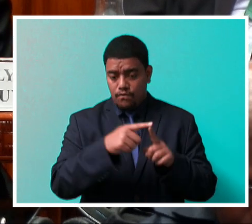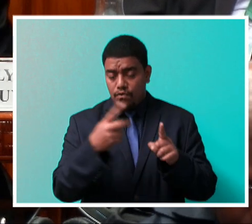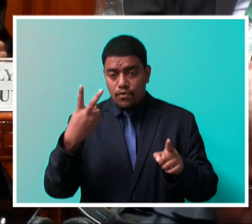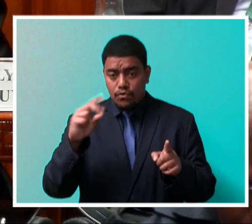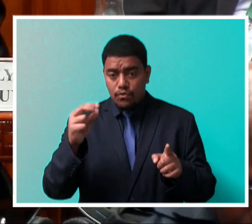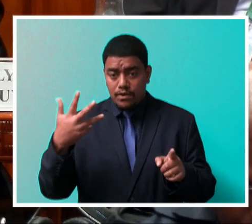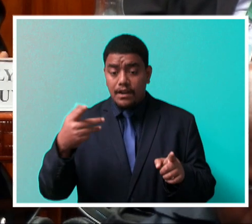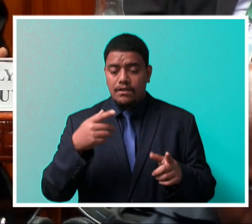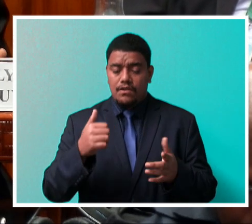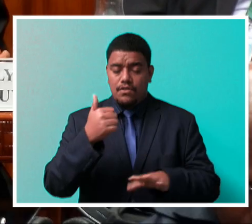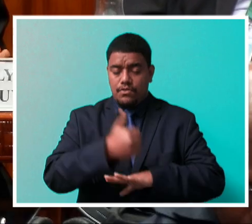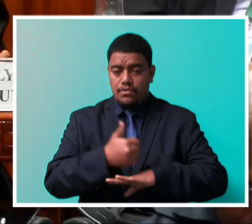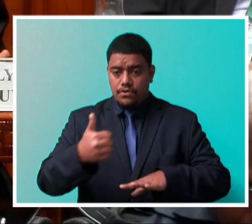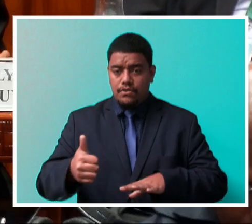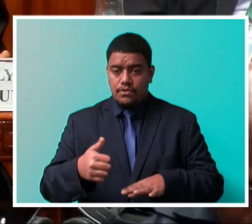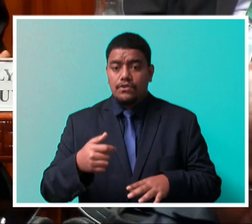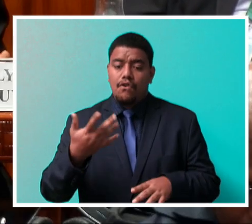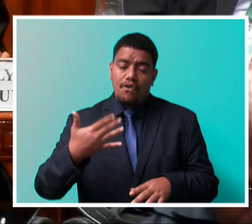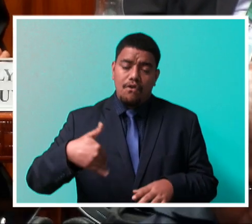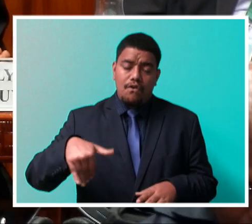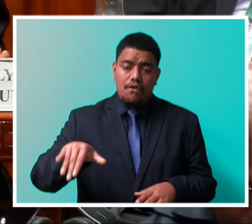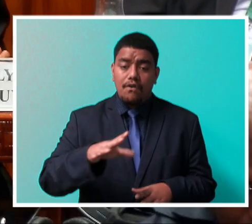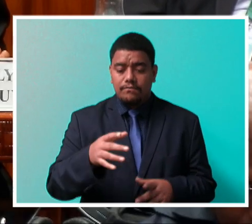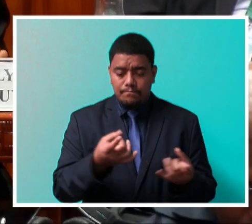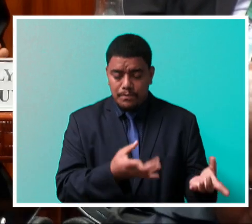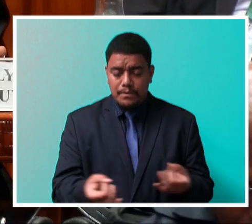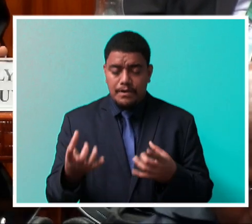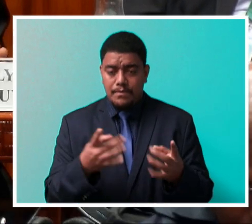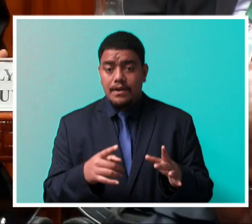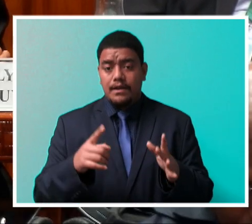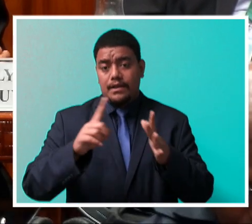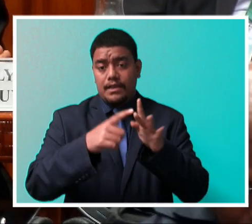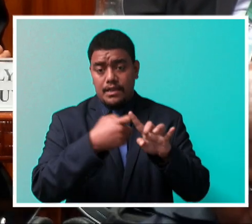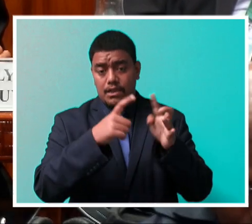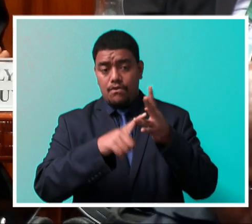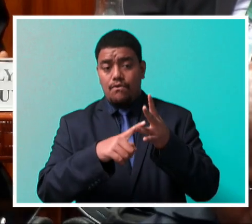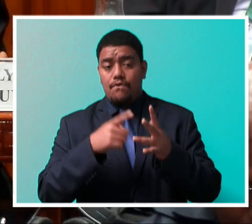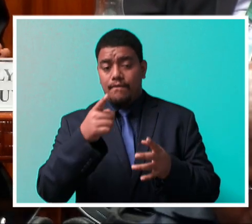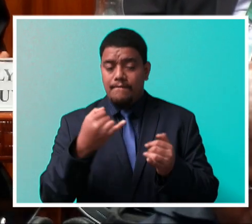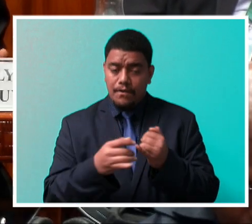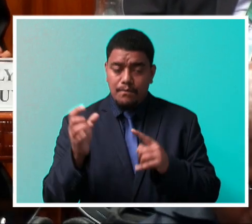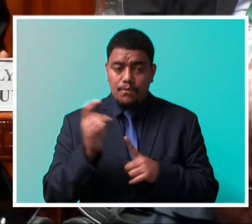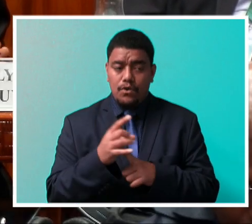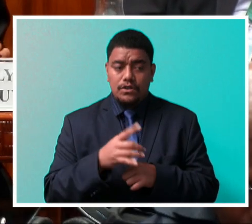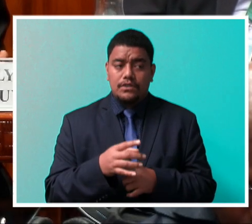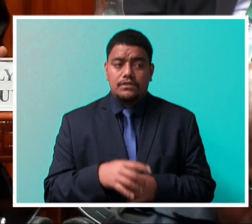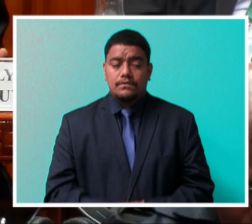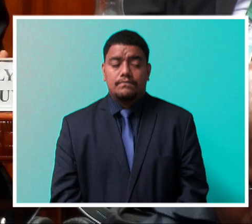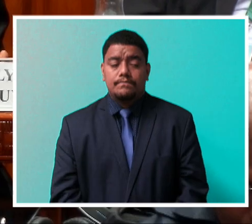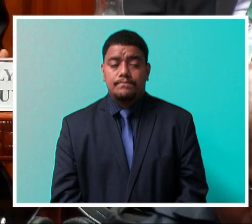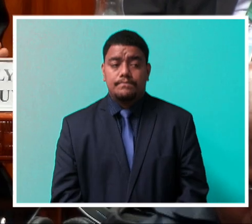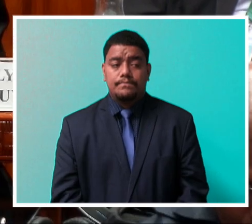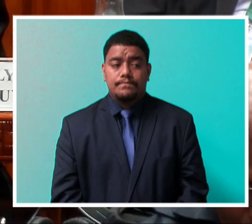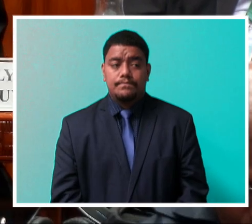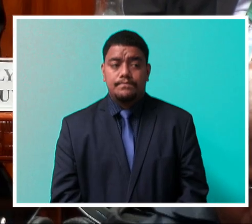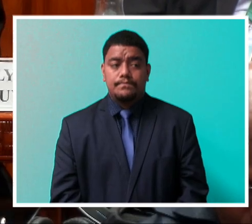the authority to maintaining all 8 critical elements recognized by ICAO as fundamental to effective aviation oversight.